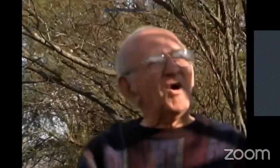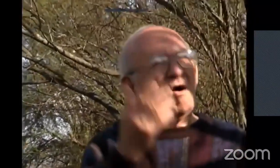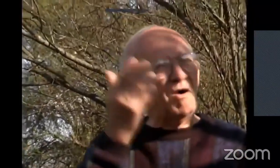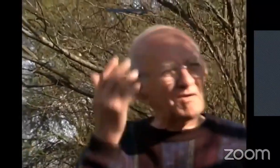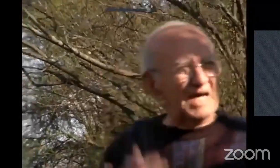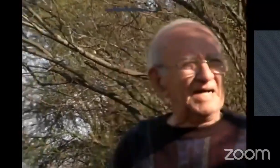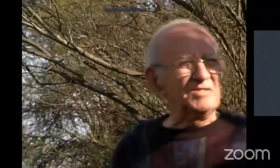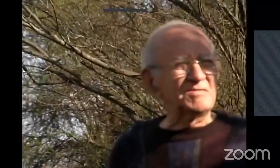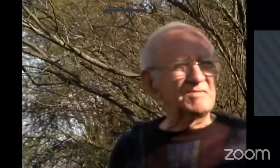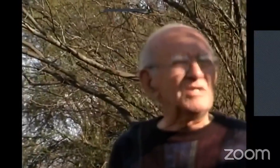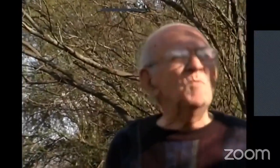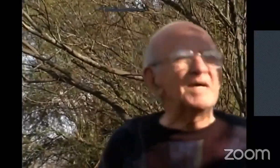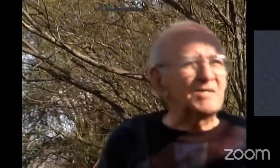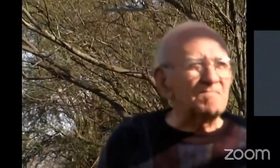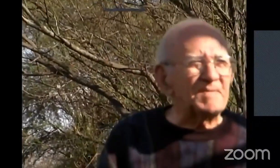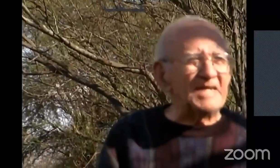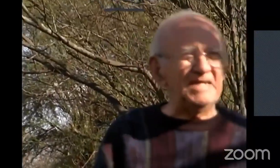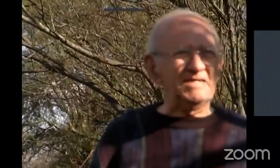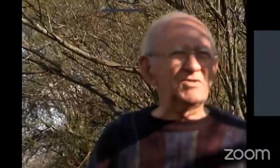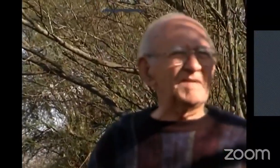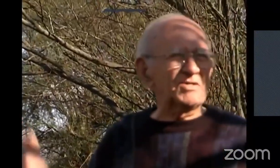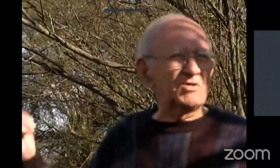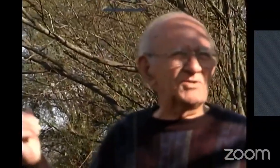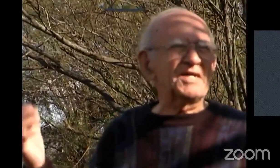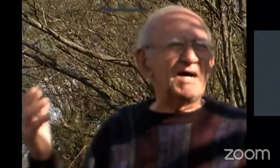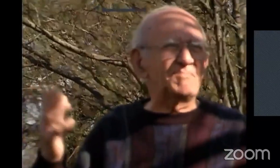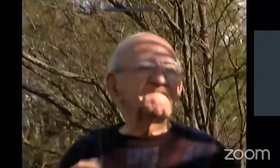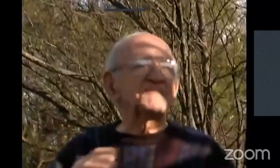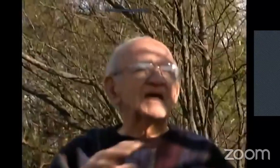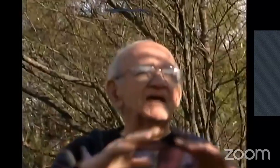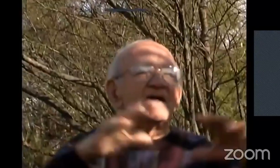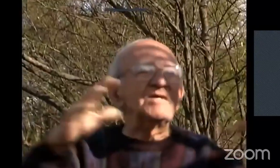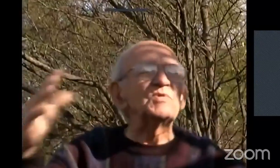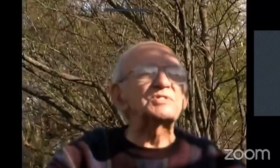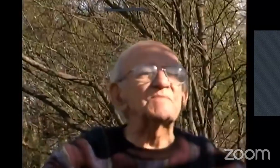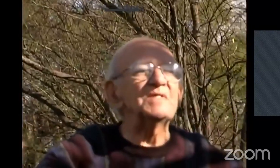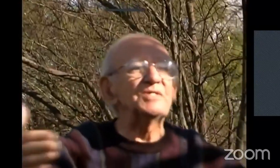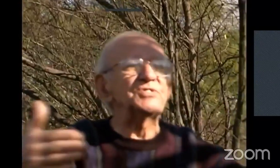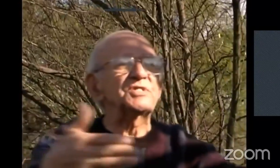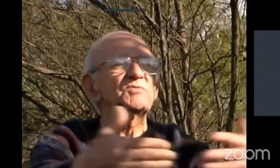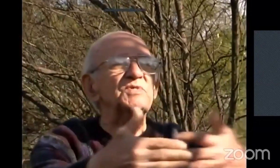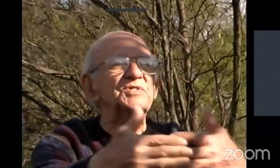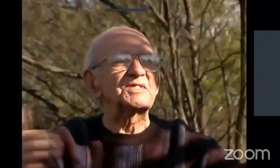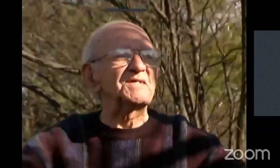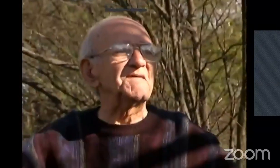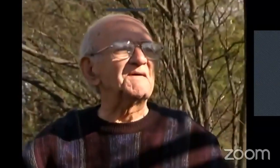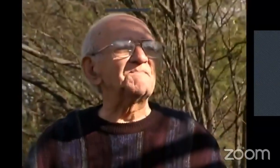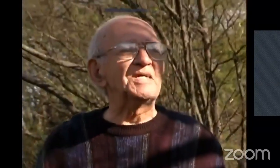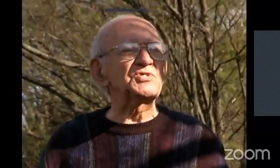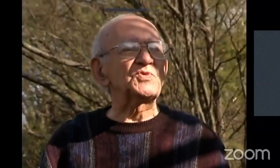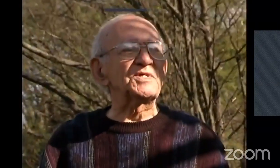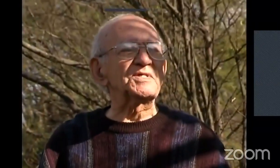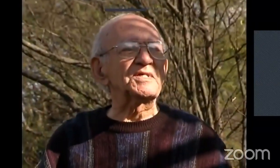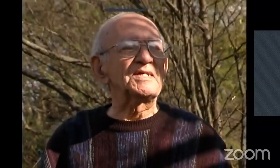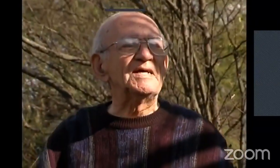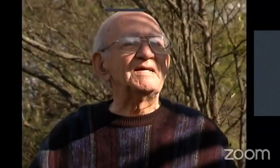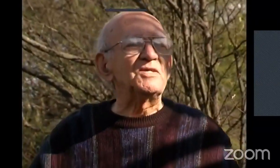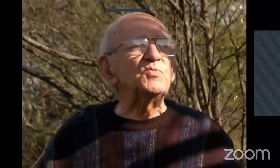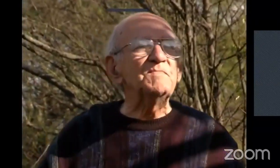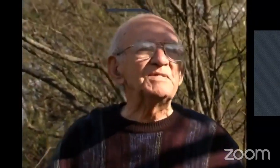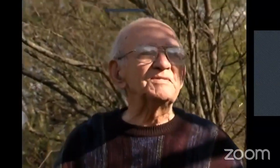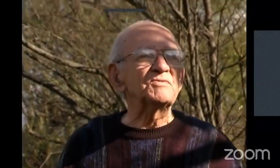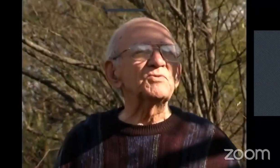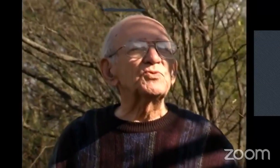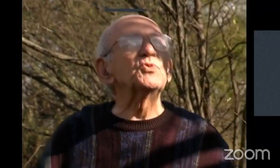went all night, and nobody complained. Nobody called the cops. It was a village. It was a place where